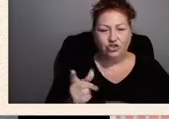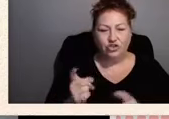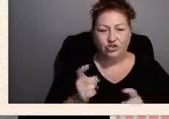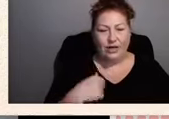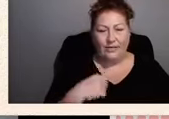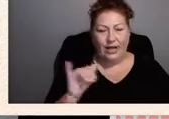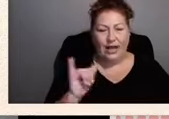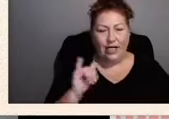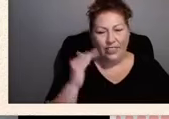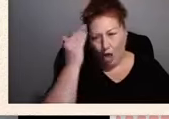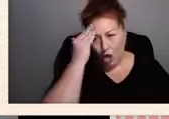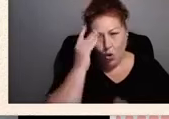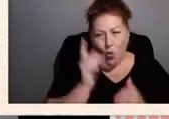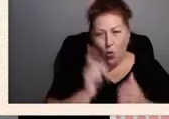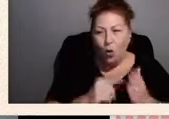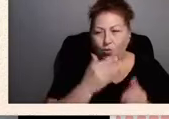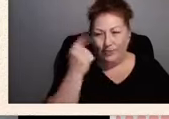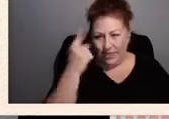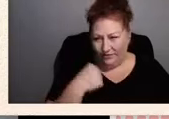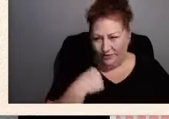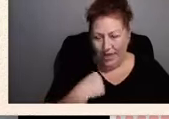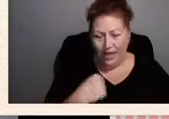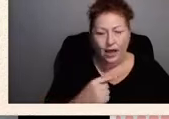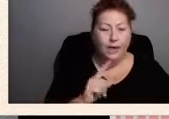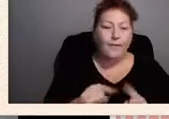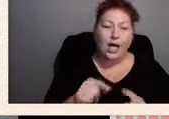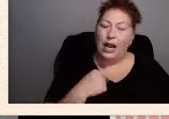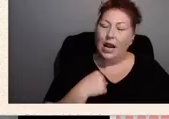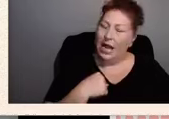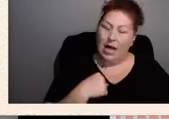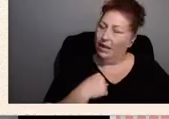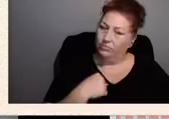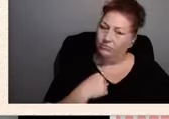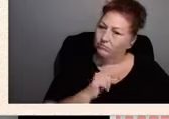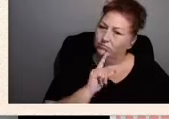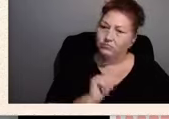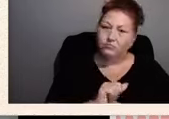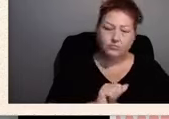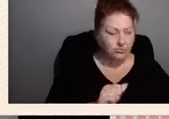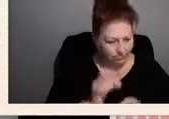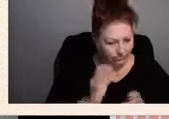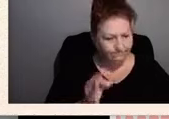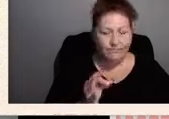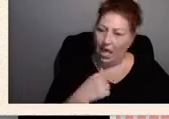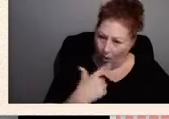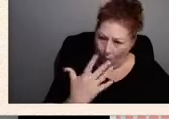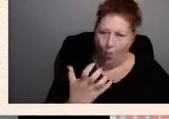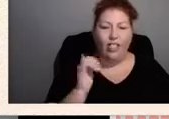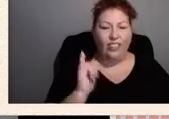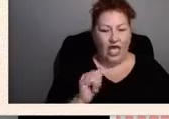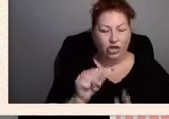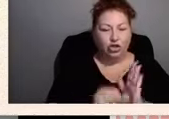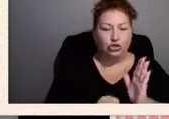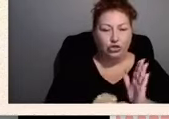what was best for me, but I was adamant that I really wanted this cosmetic surgery. and